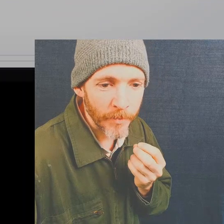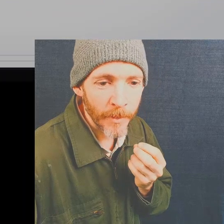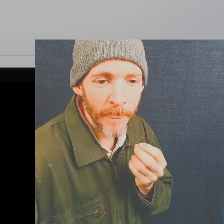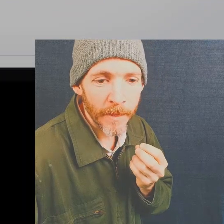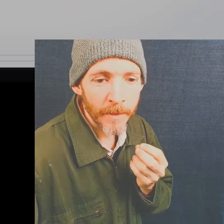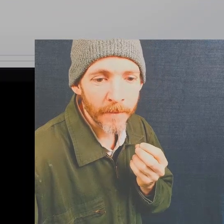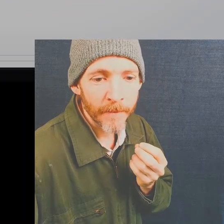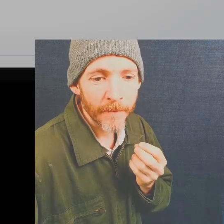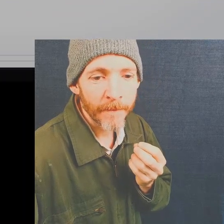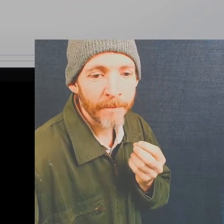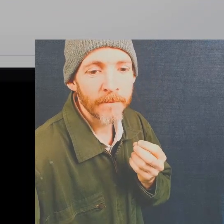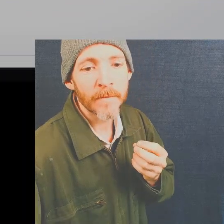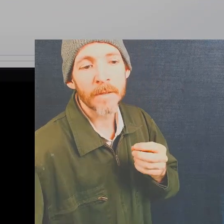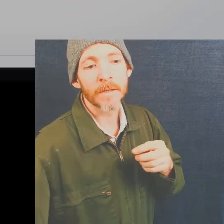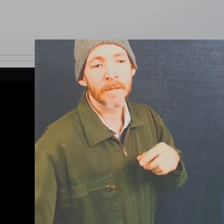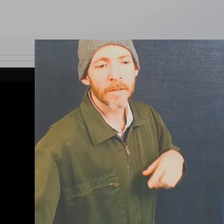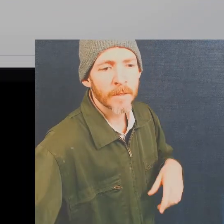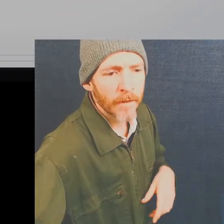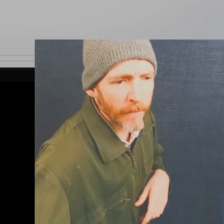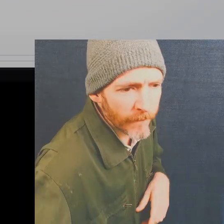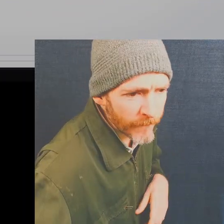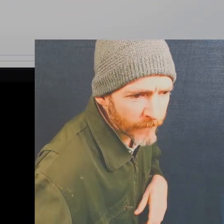Okay.